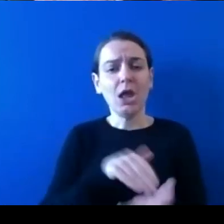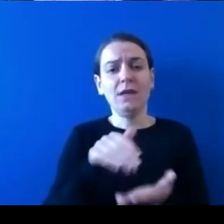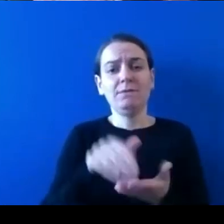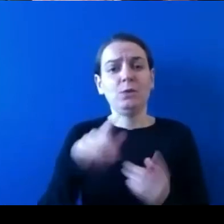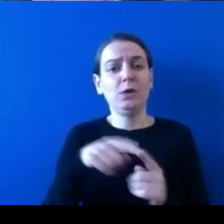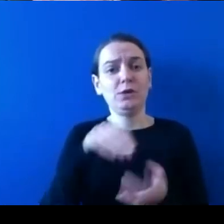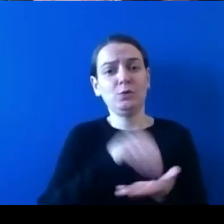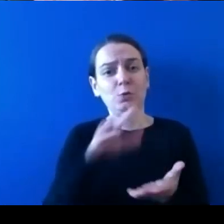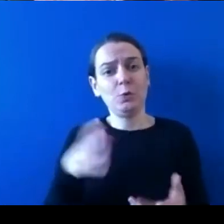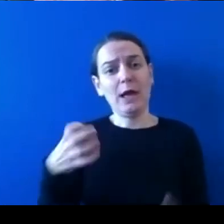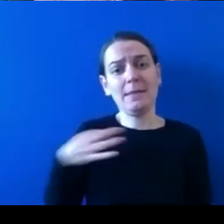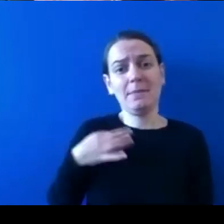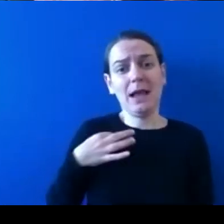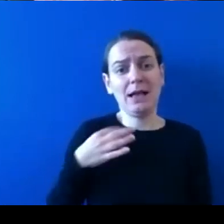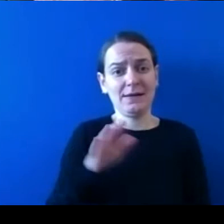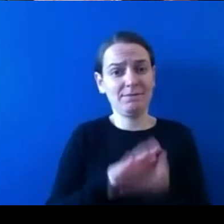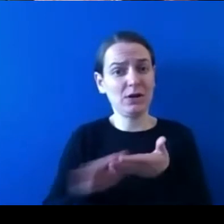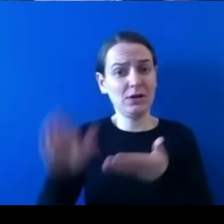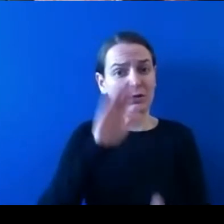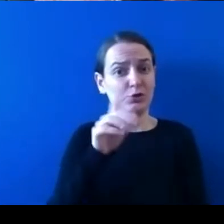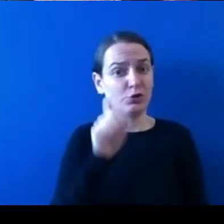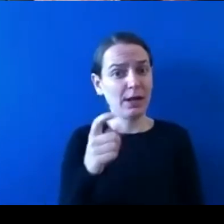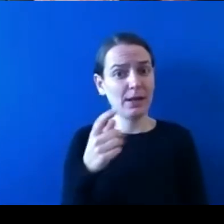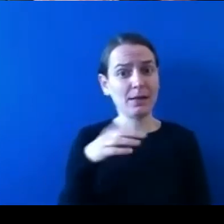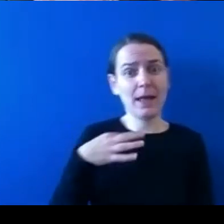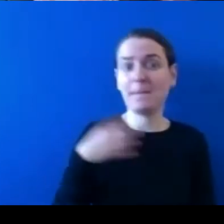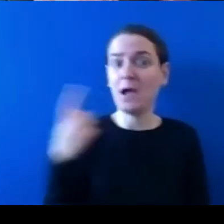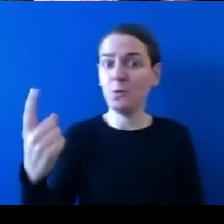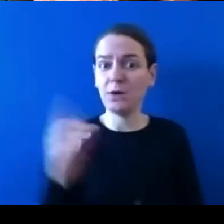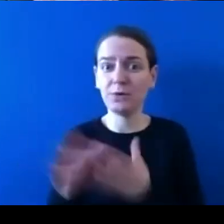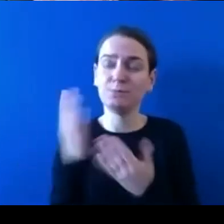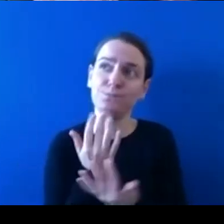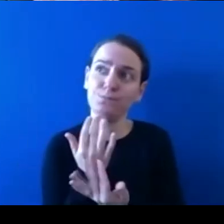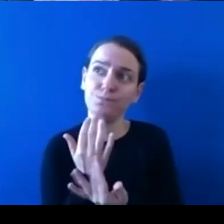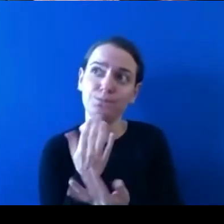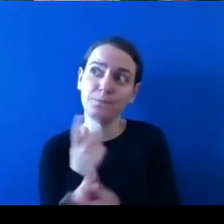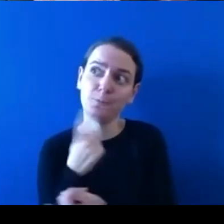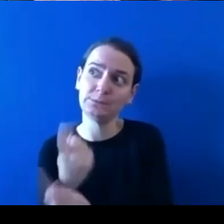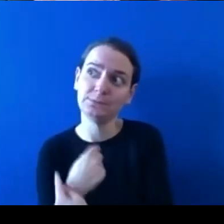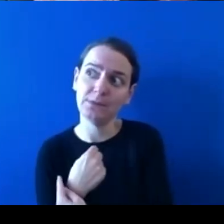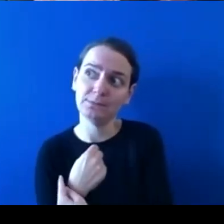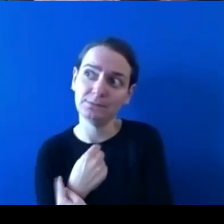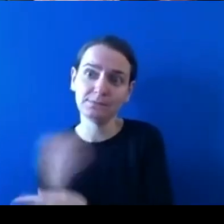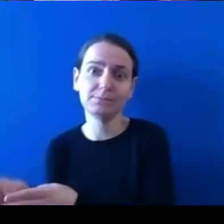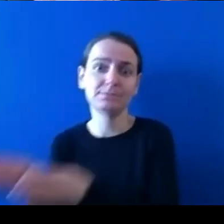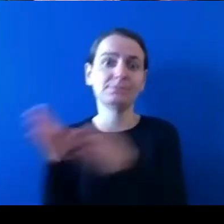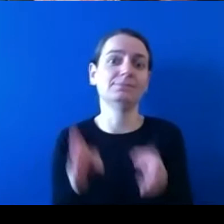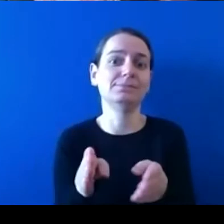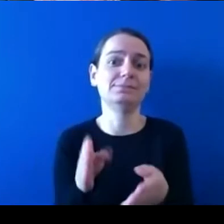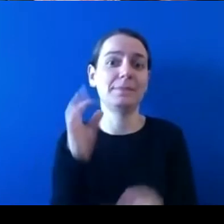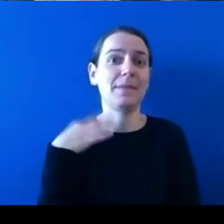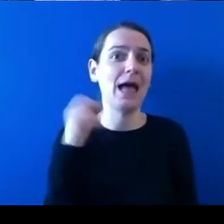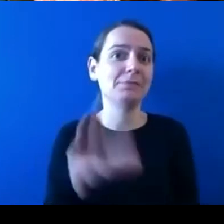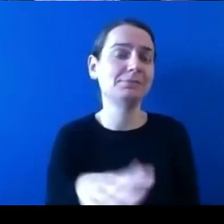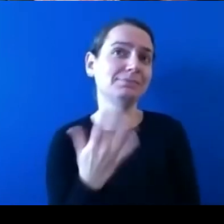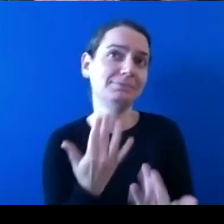afford, and are not obligated to attend if admitted. Now, this was great. The applications are due in the